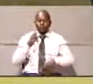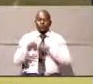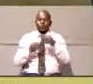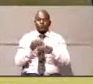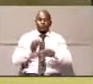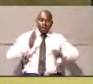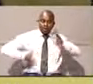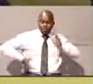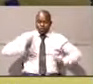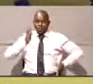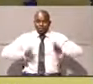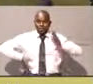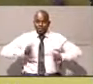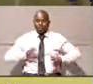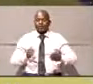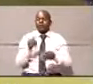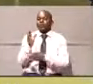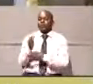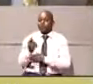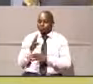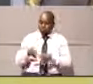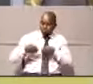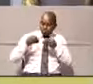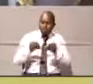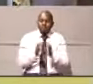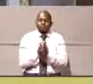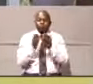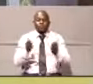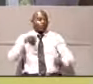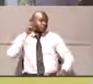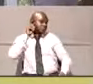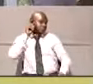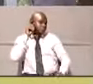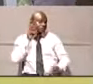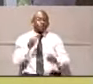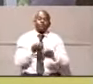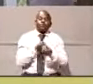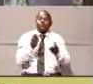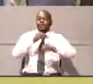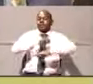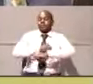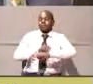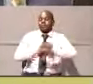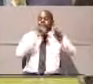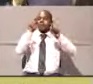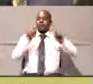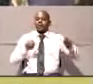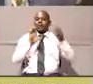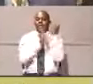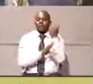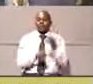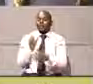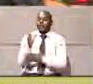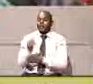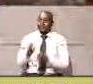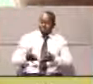Country Championships. The ministry also provided books and hearing aids to several schools across the country. The